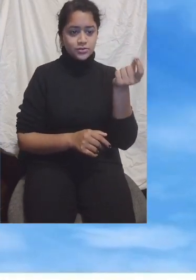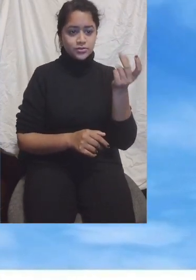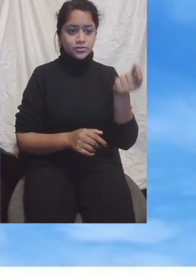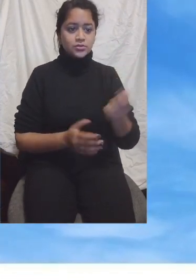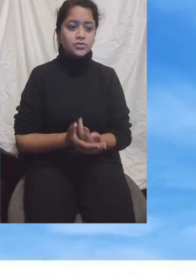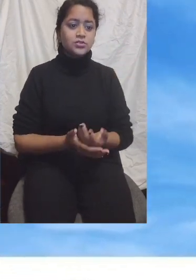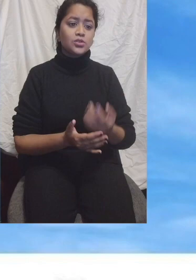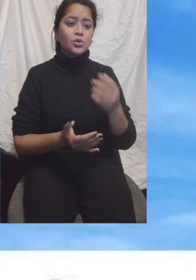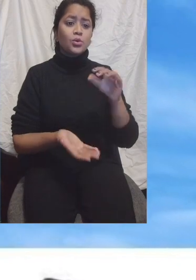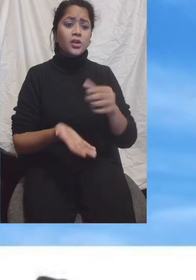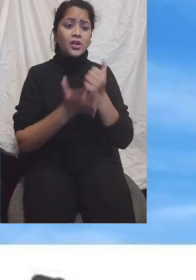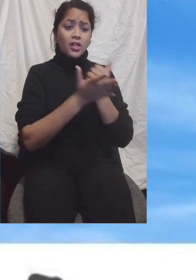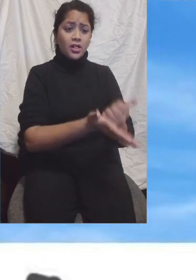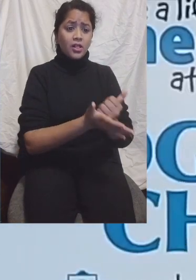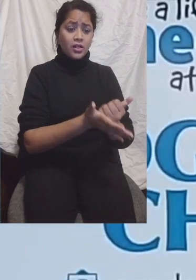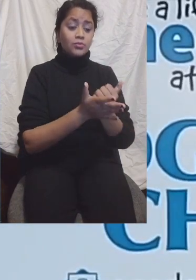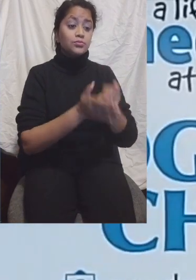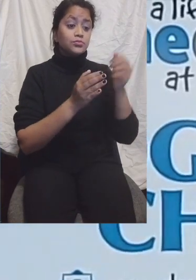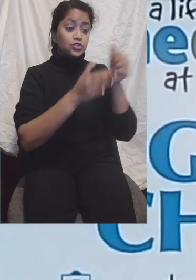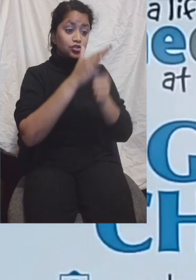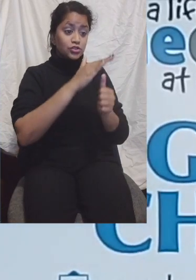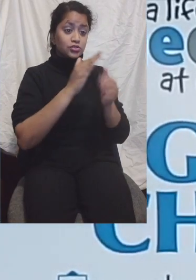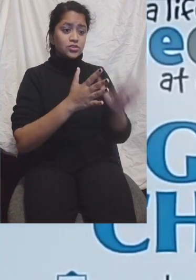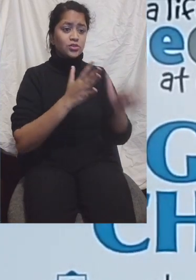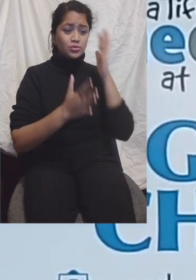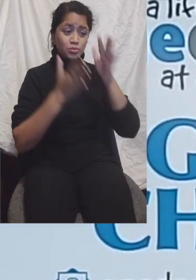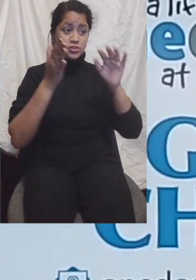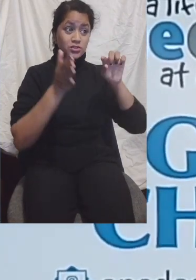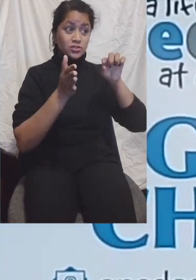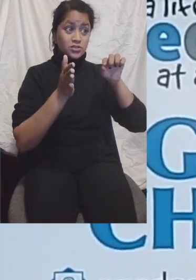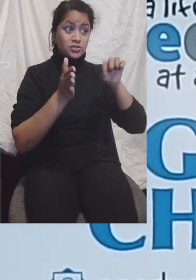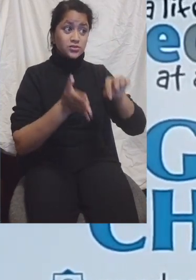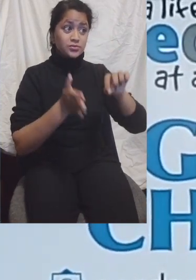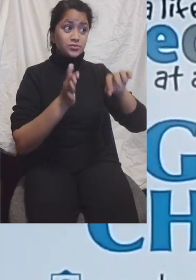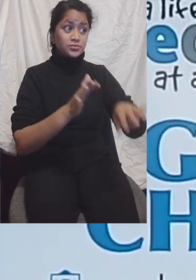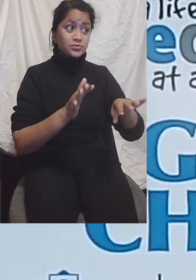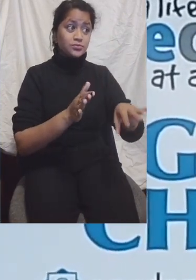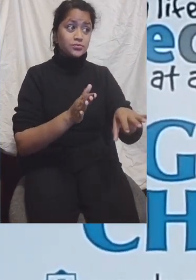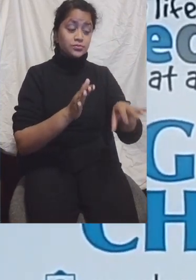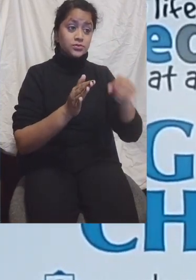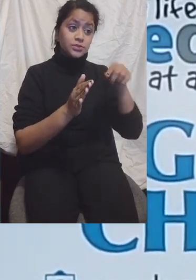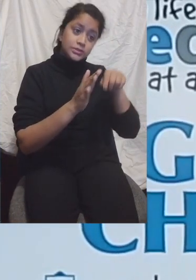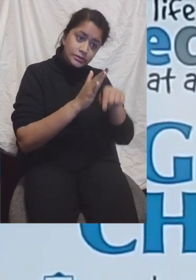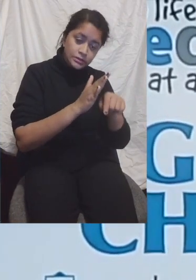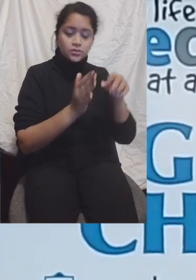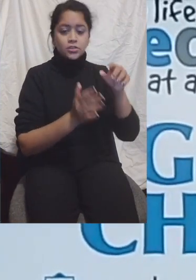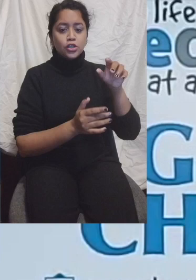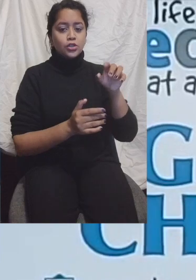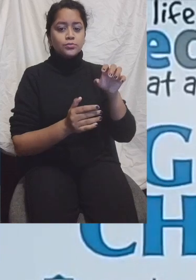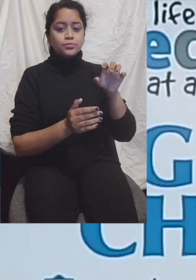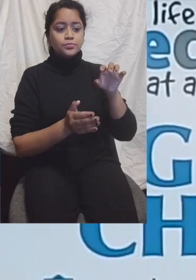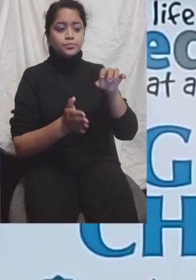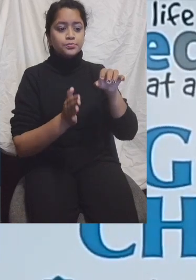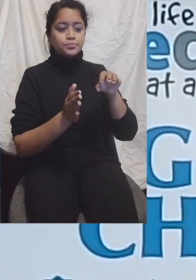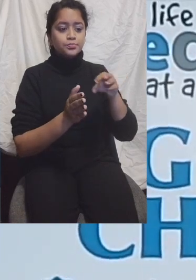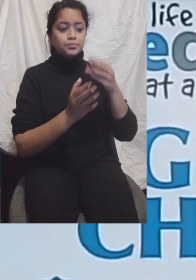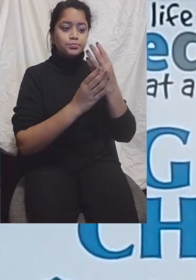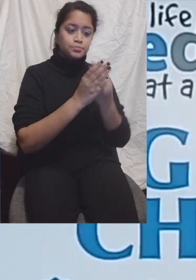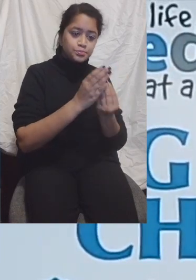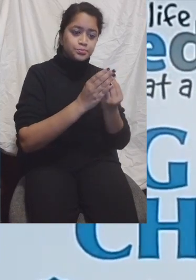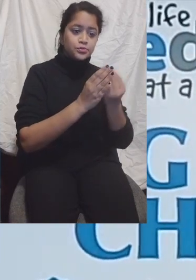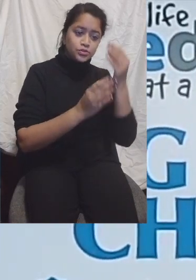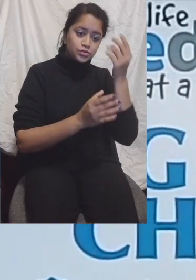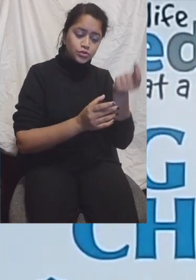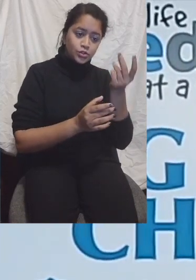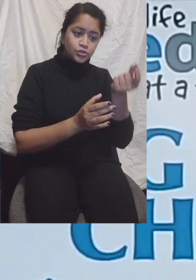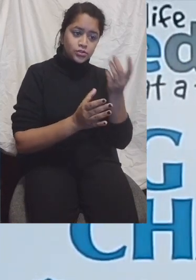few cats that we've rescued, but generally it's dogs that we help. So we pull from the Department of Agriculture where they're going to euthanize dogs, and we also take